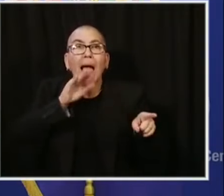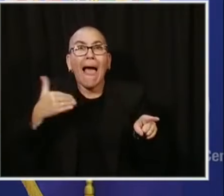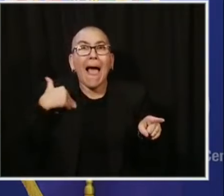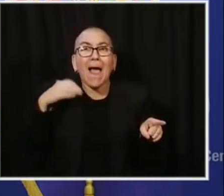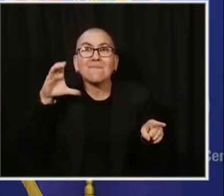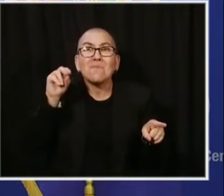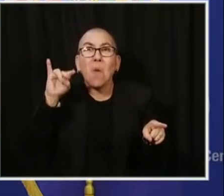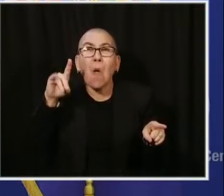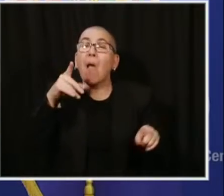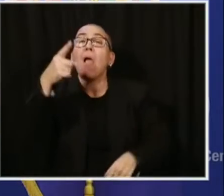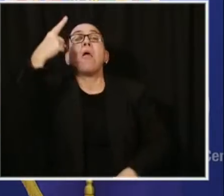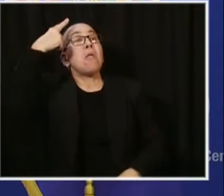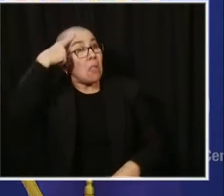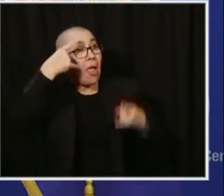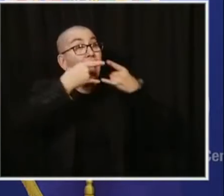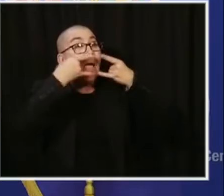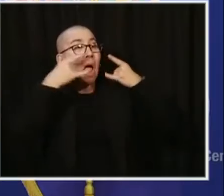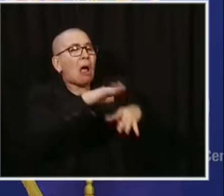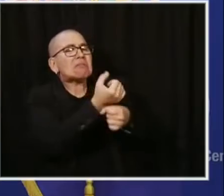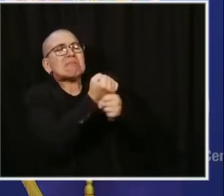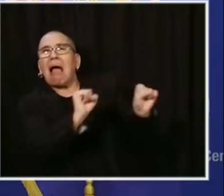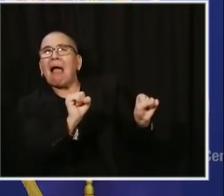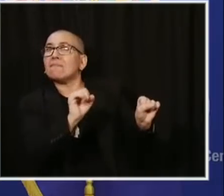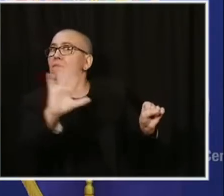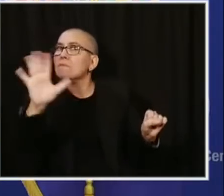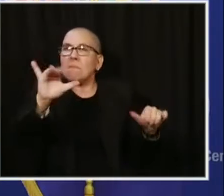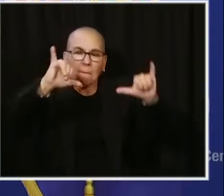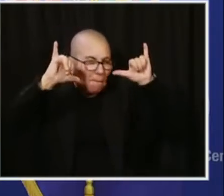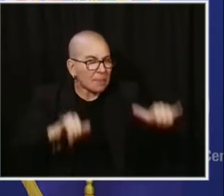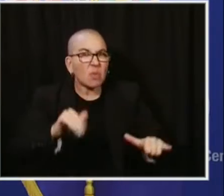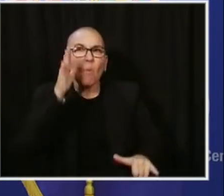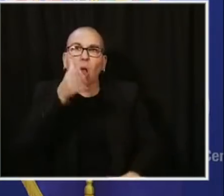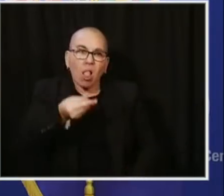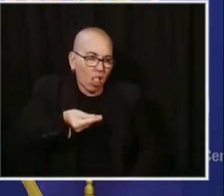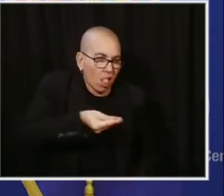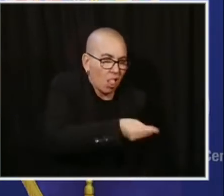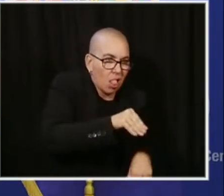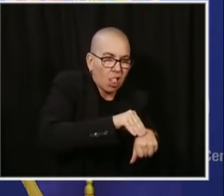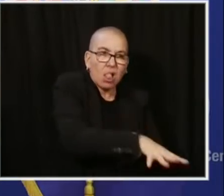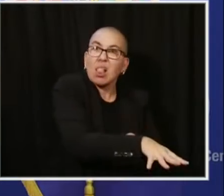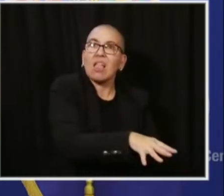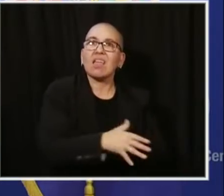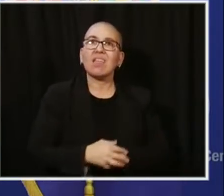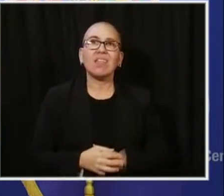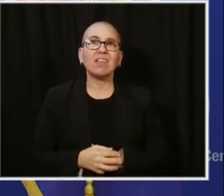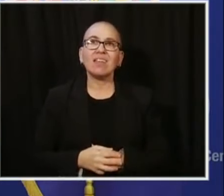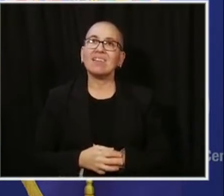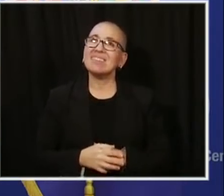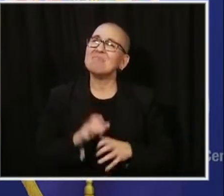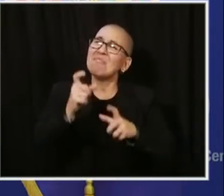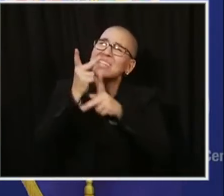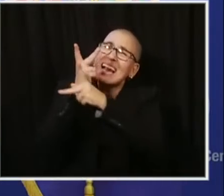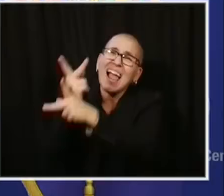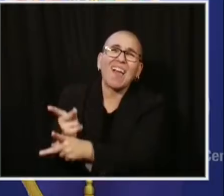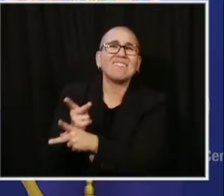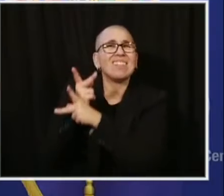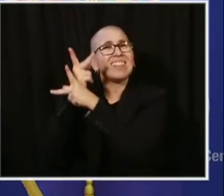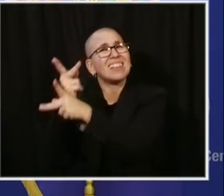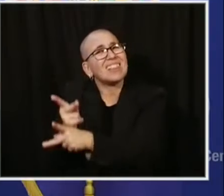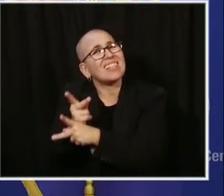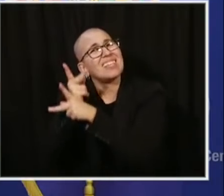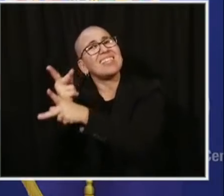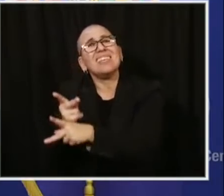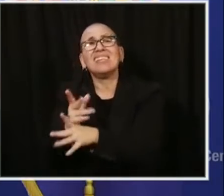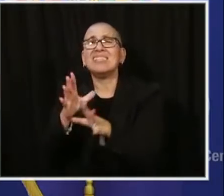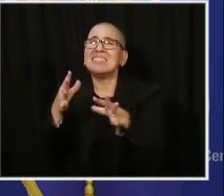vulnerable. And that just re-emphasizes the need to be very vigilant about these protective measures that we need to take and not let our guard